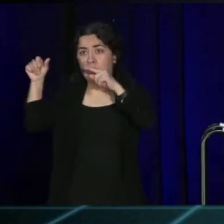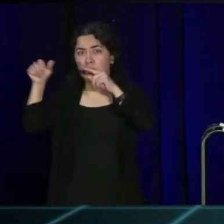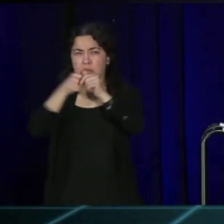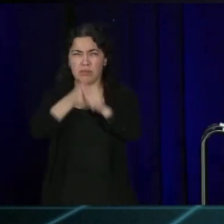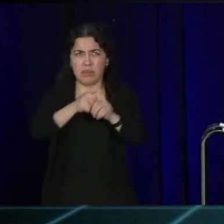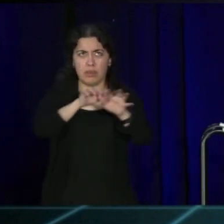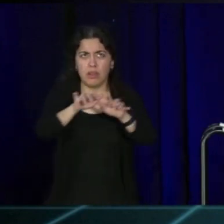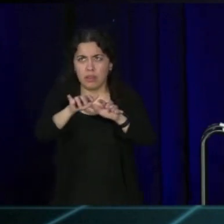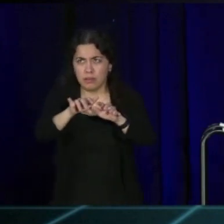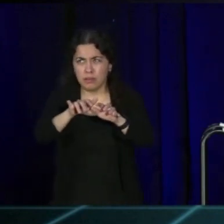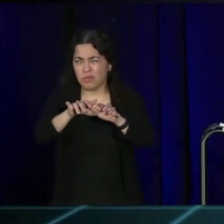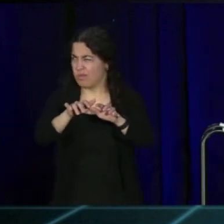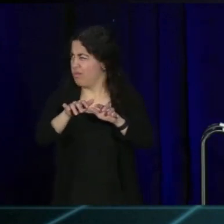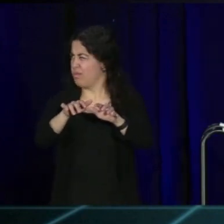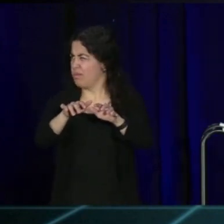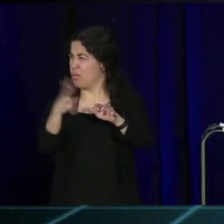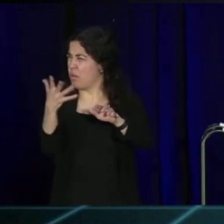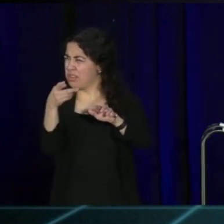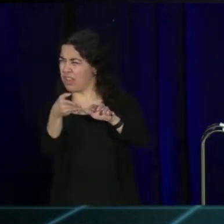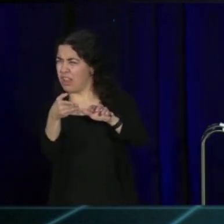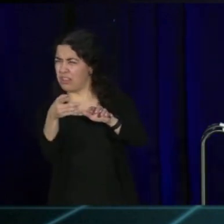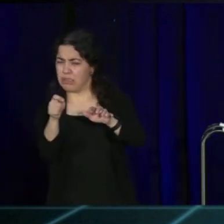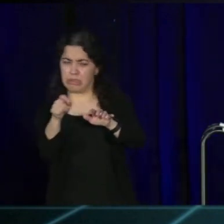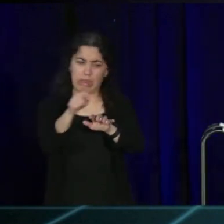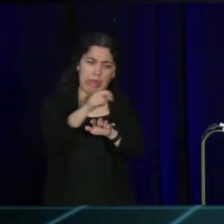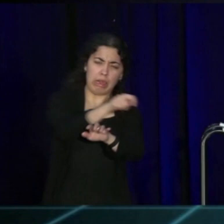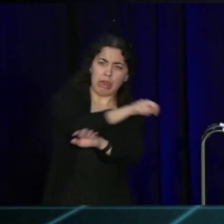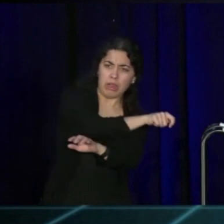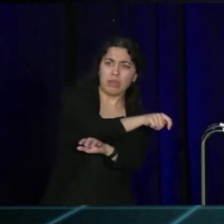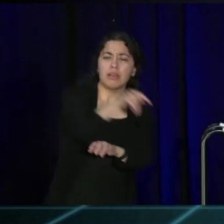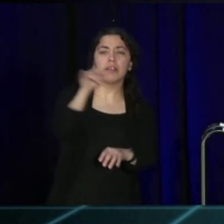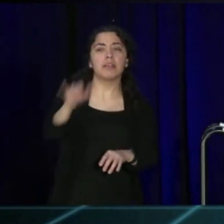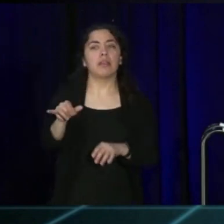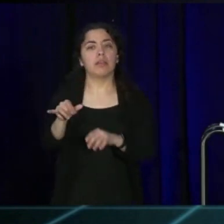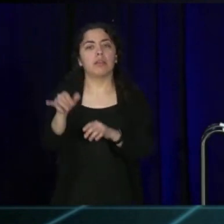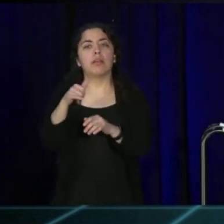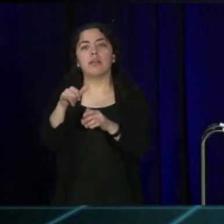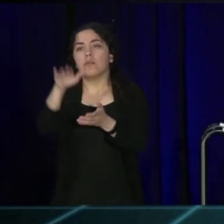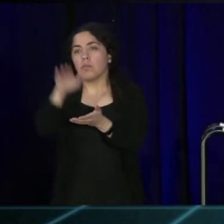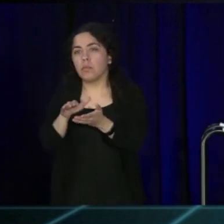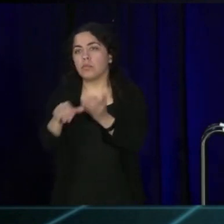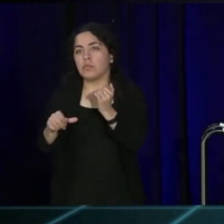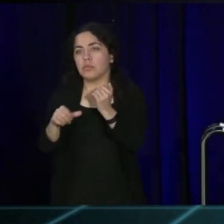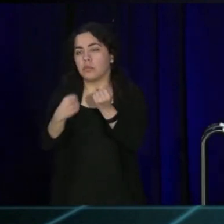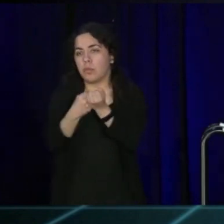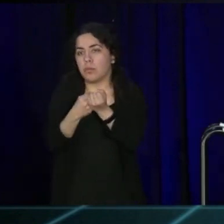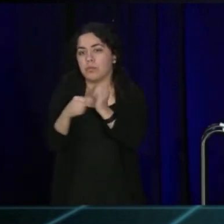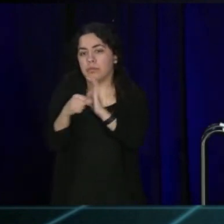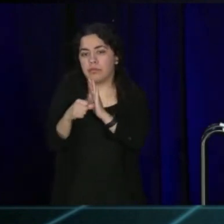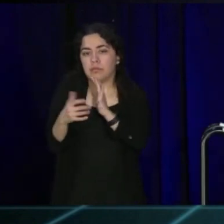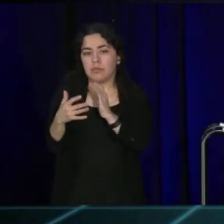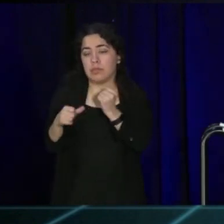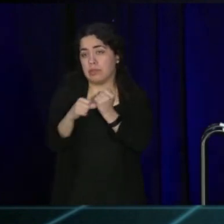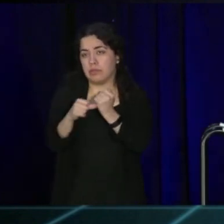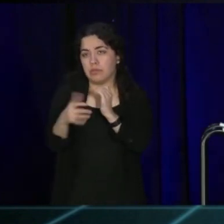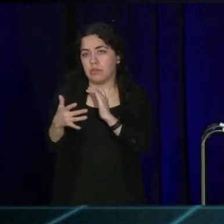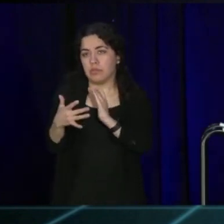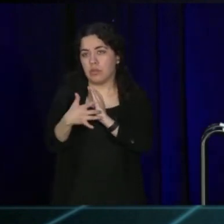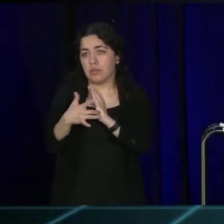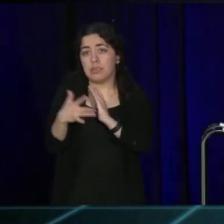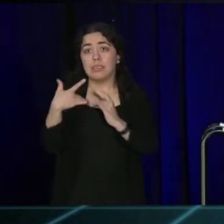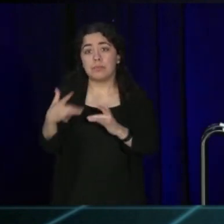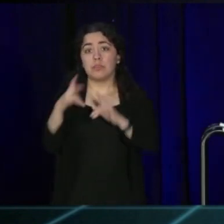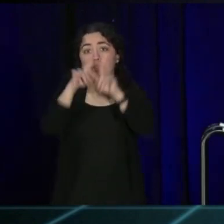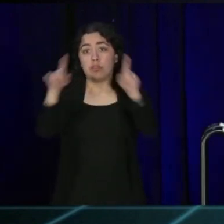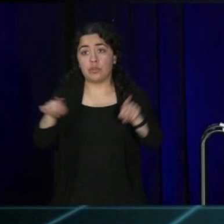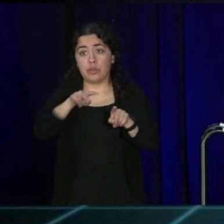in long forms. But also they all have low support in assistive technology, so likely can be completely ignored by screen readers.